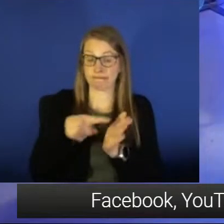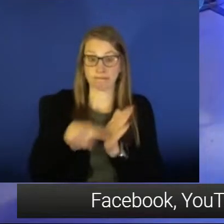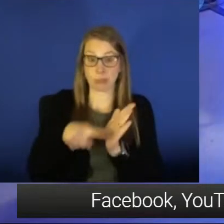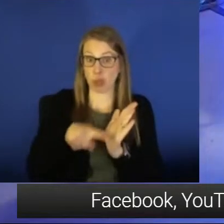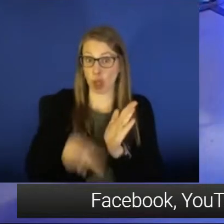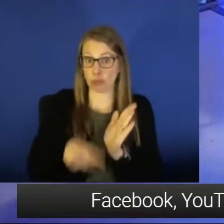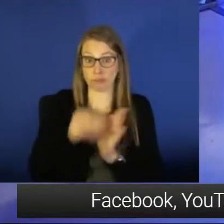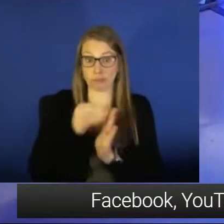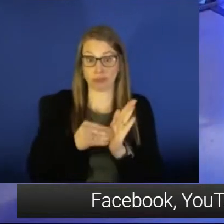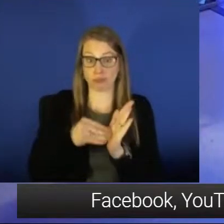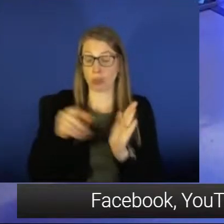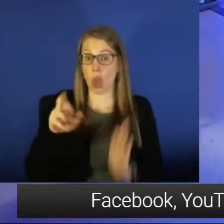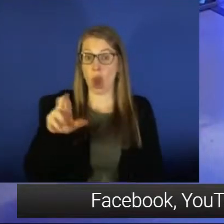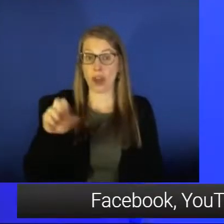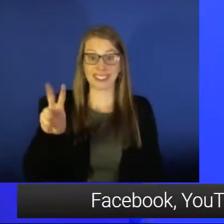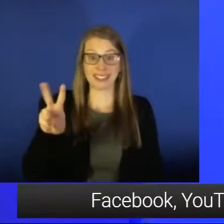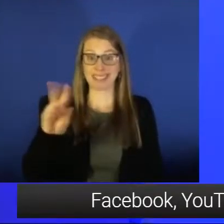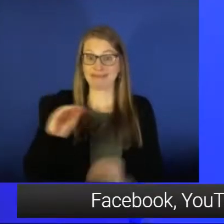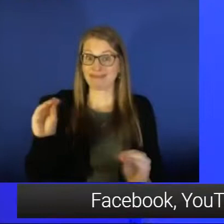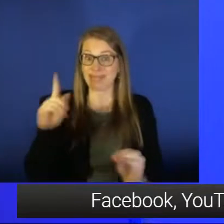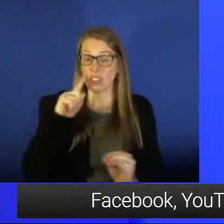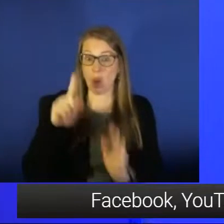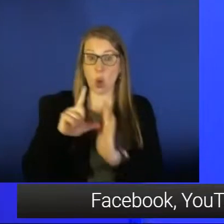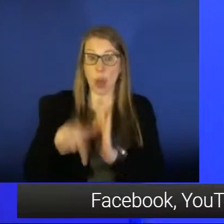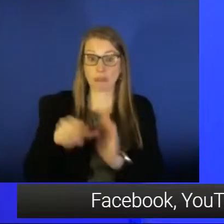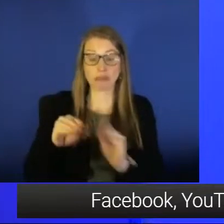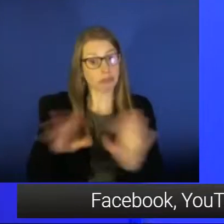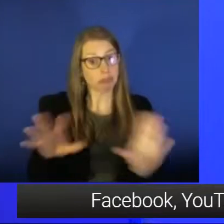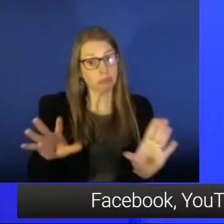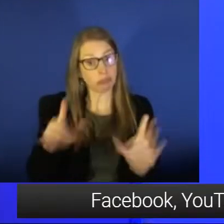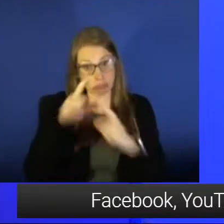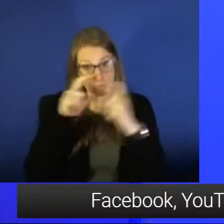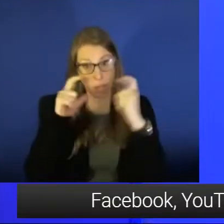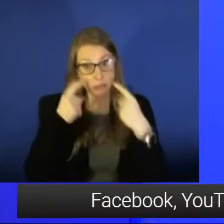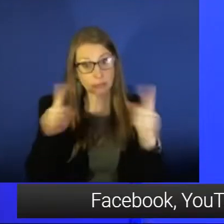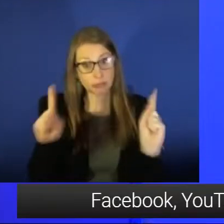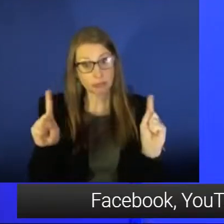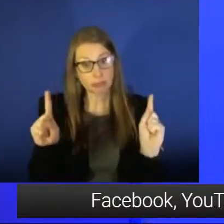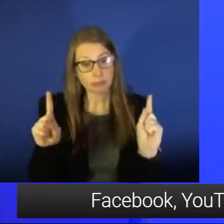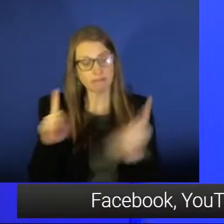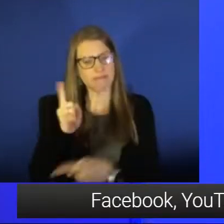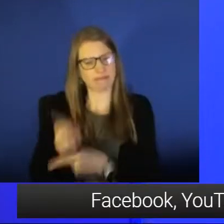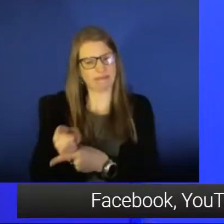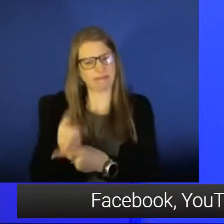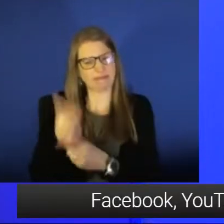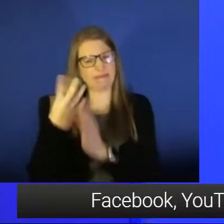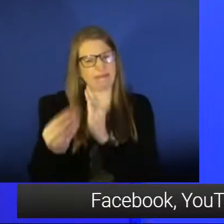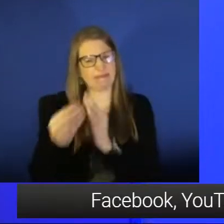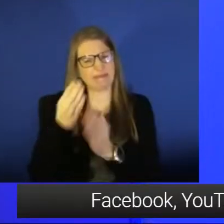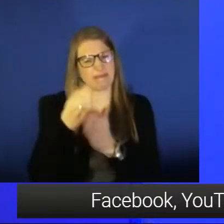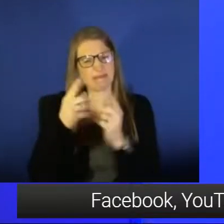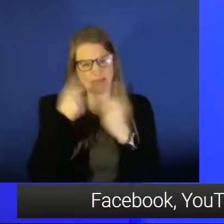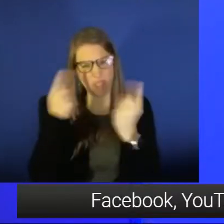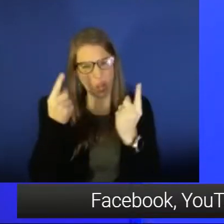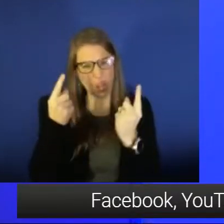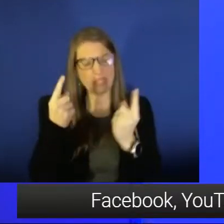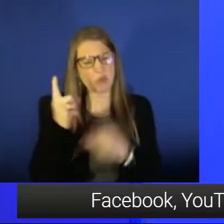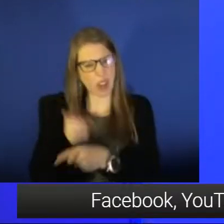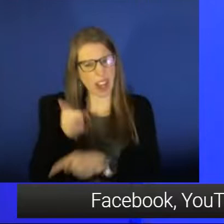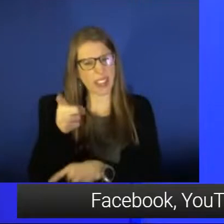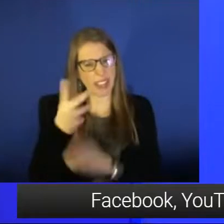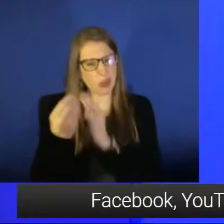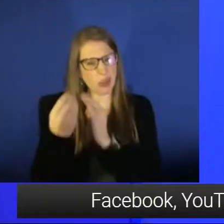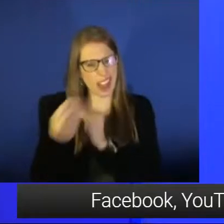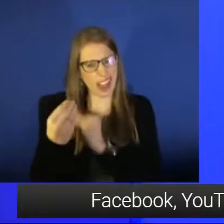all. So clearly the masks work. Not so much, you're right, for the allergy piece of it. We end up just treating by